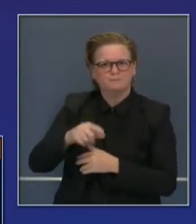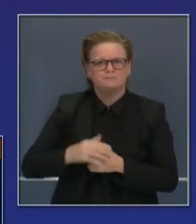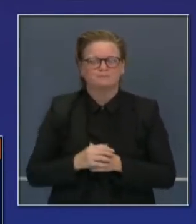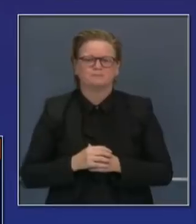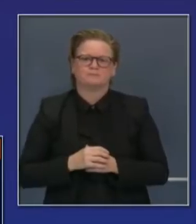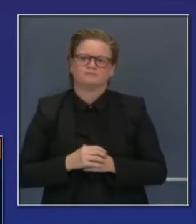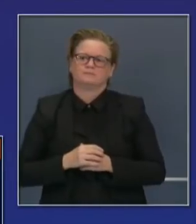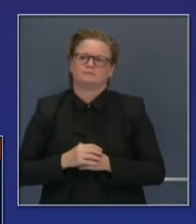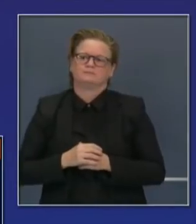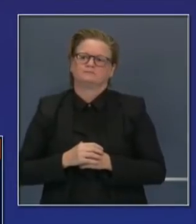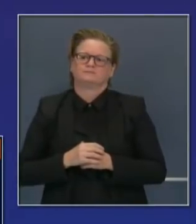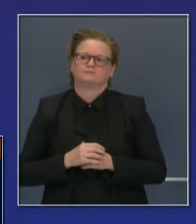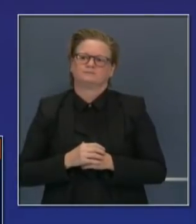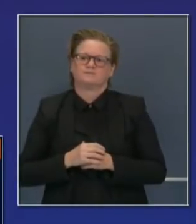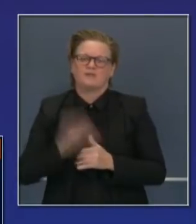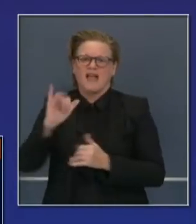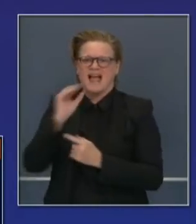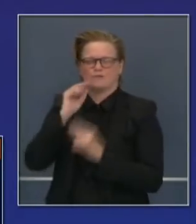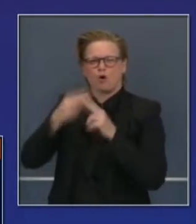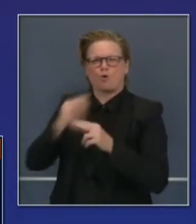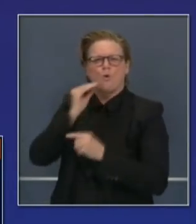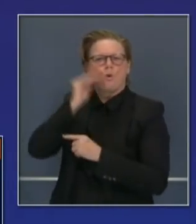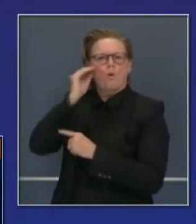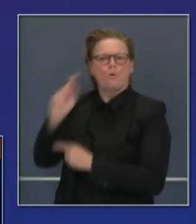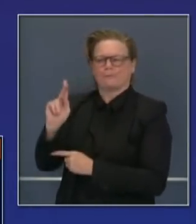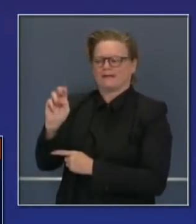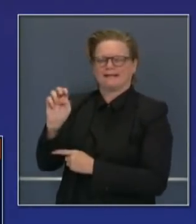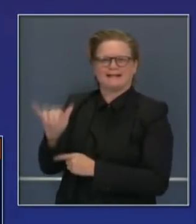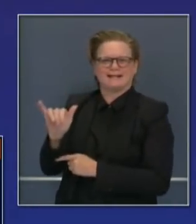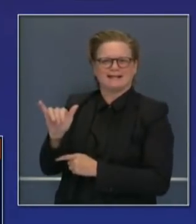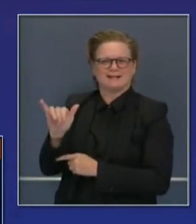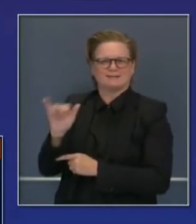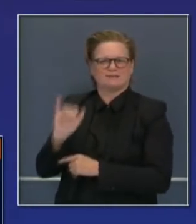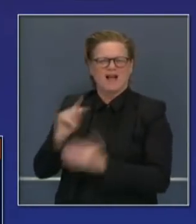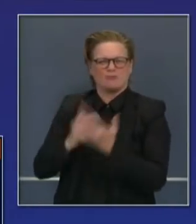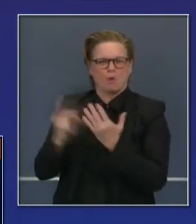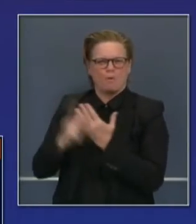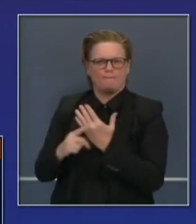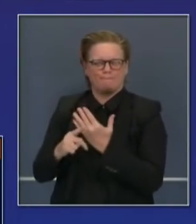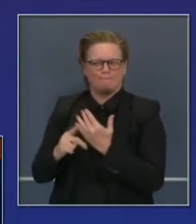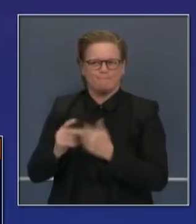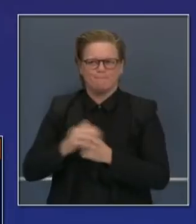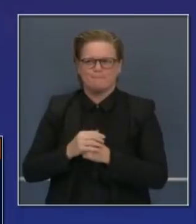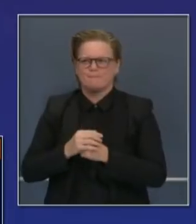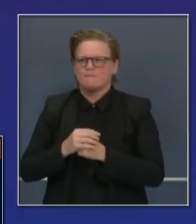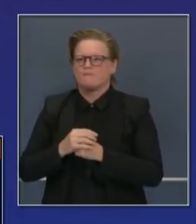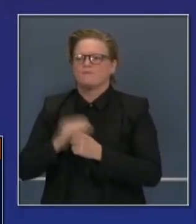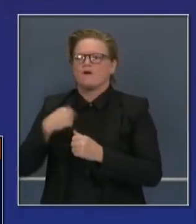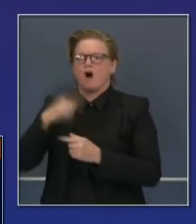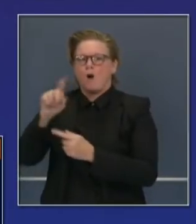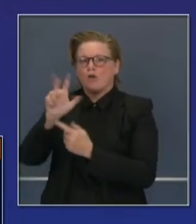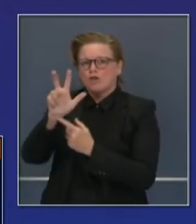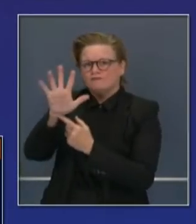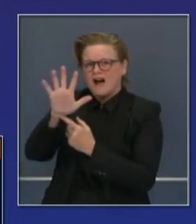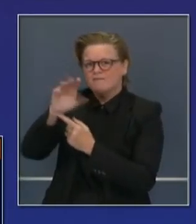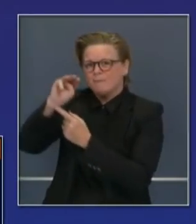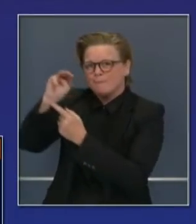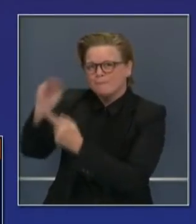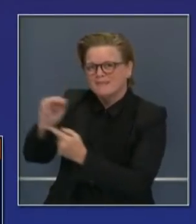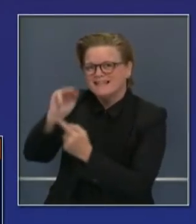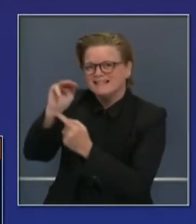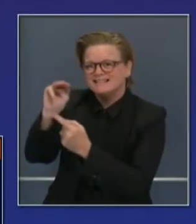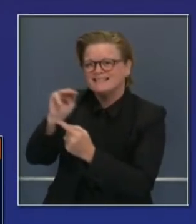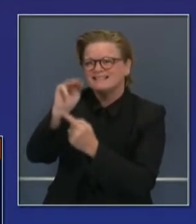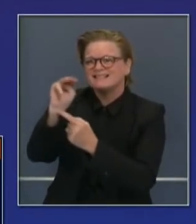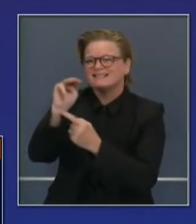is the permanent program. We provided $835 million to procure units moving